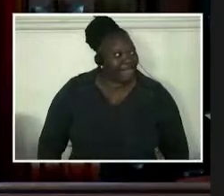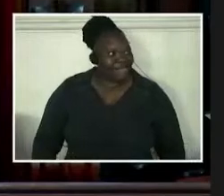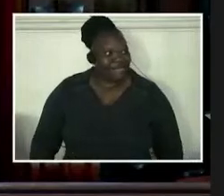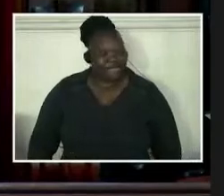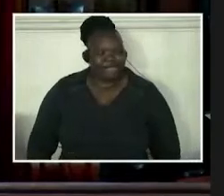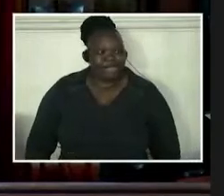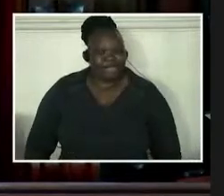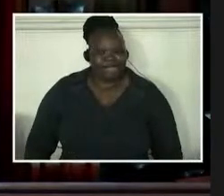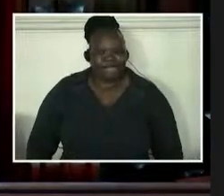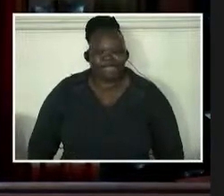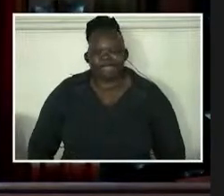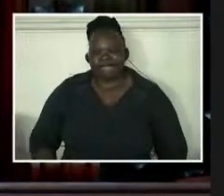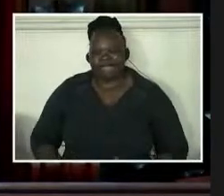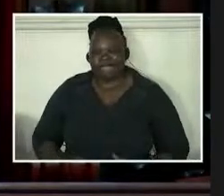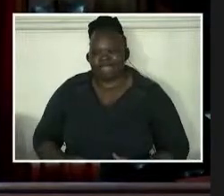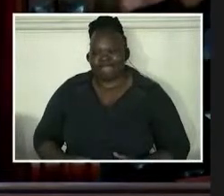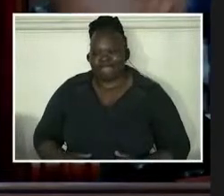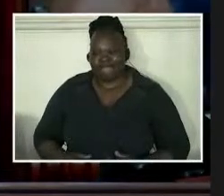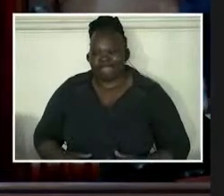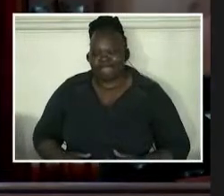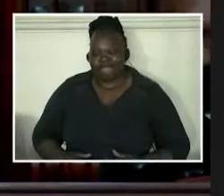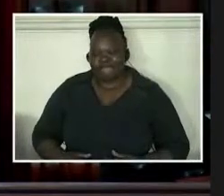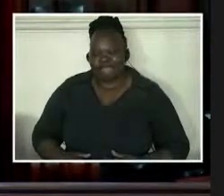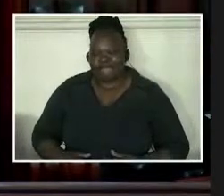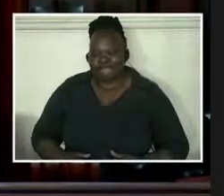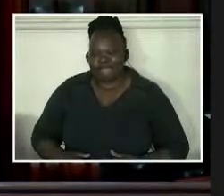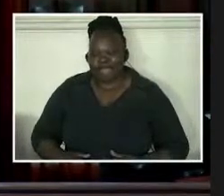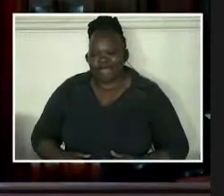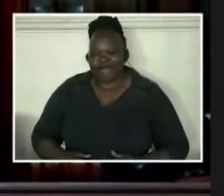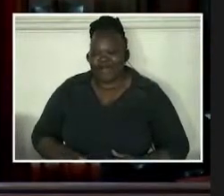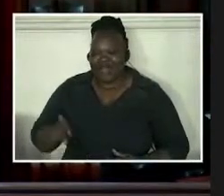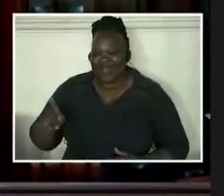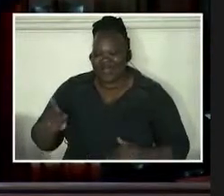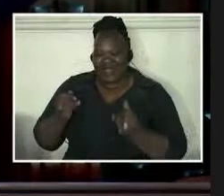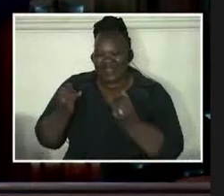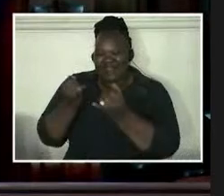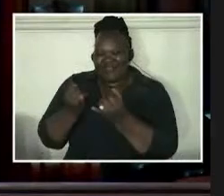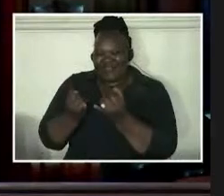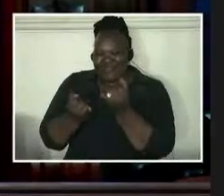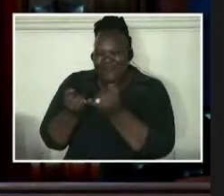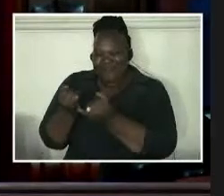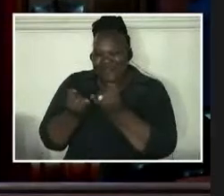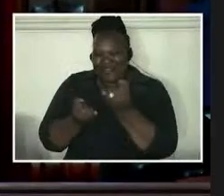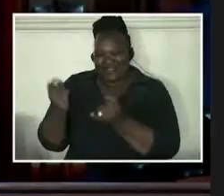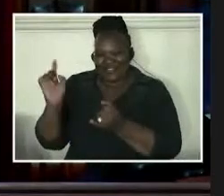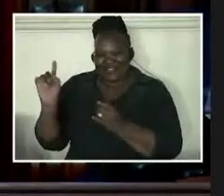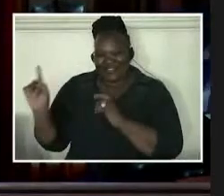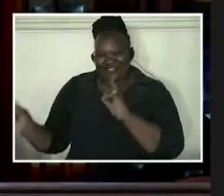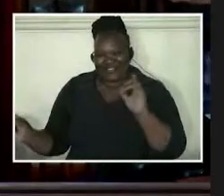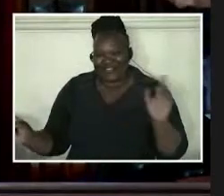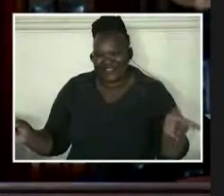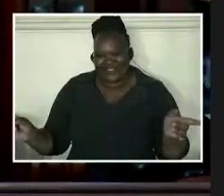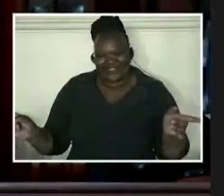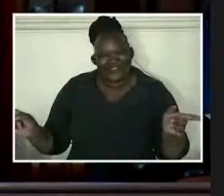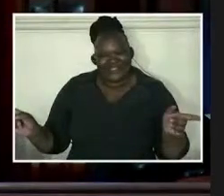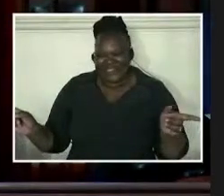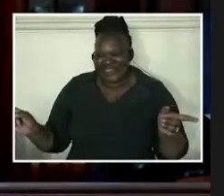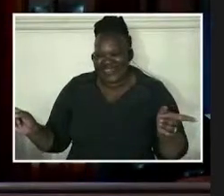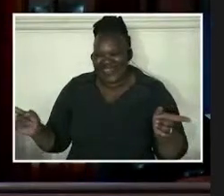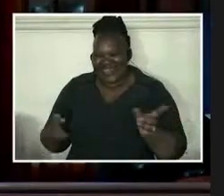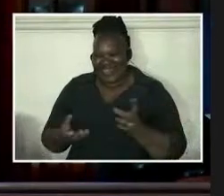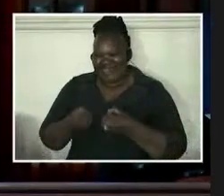we are all this competition on these two sides hey they are giving me